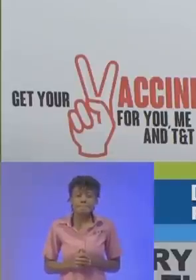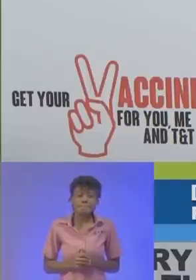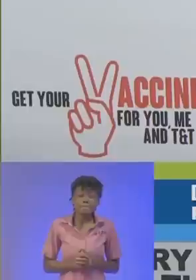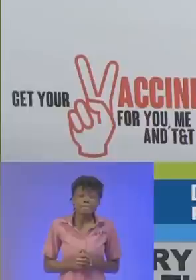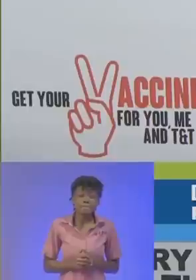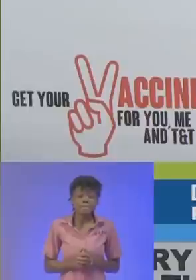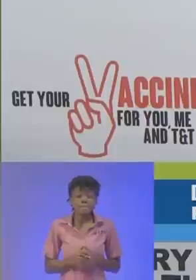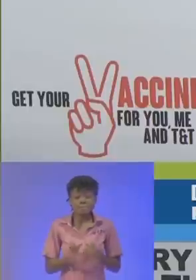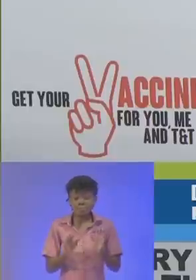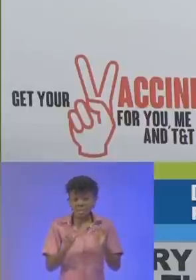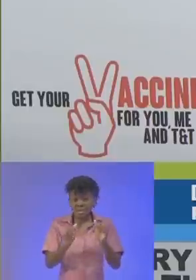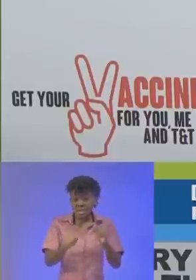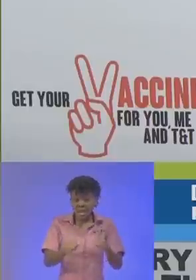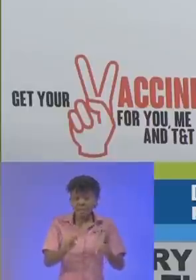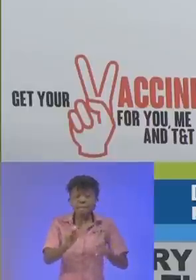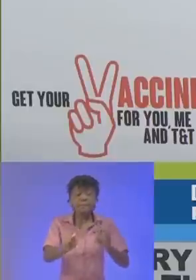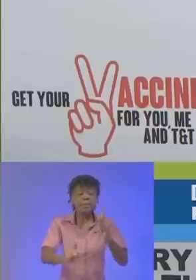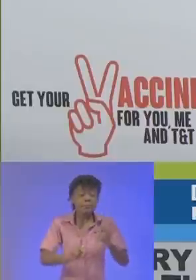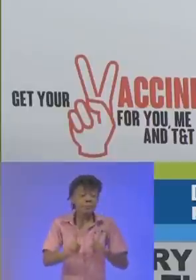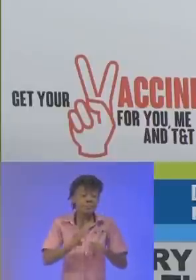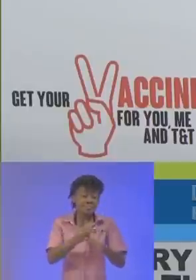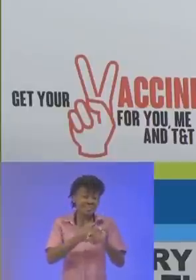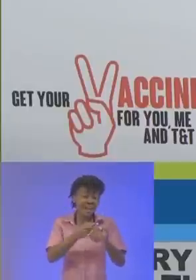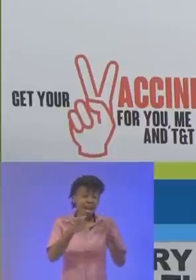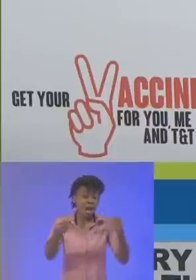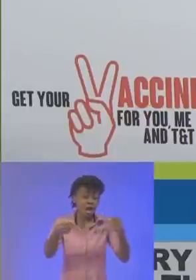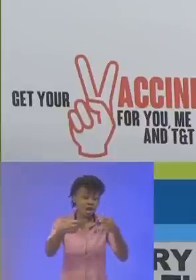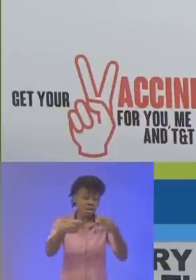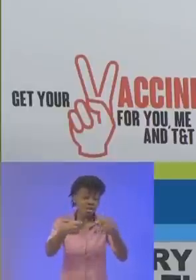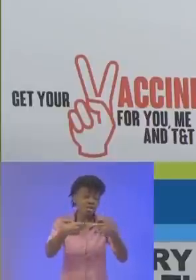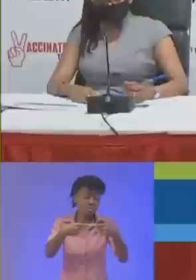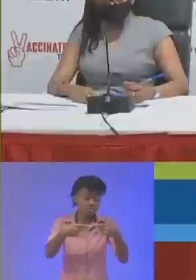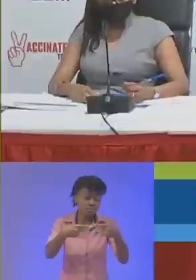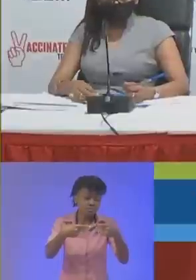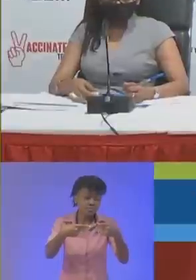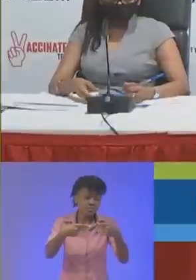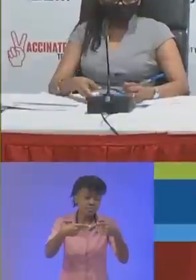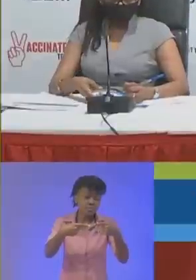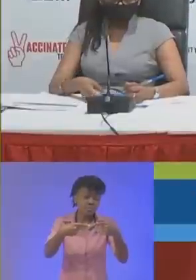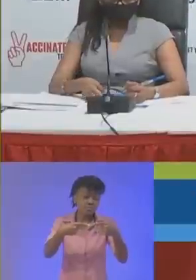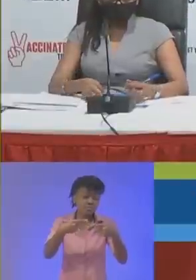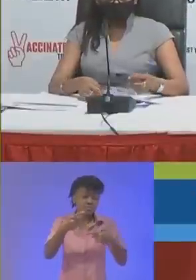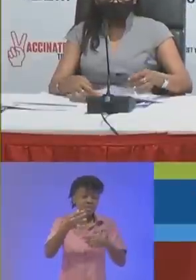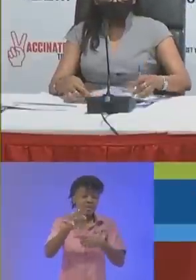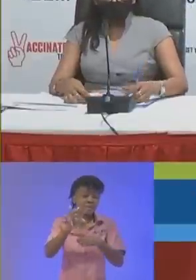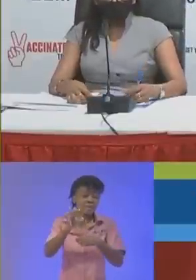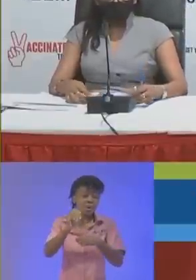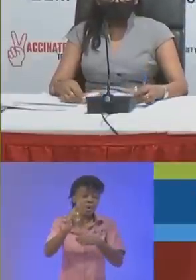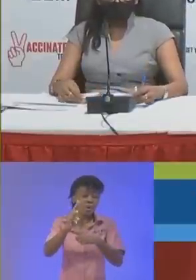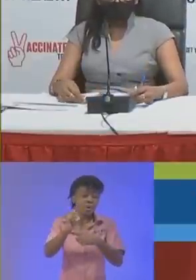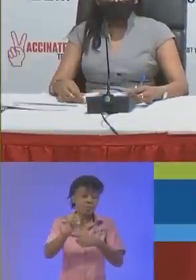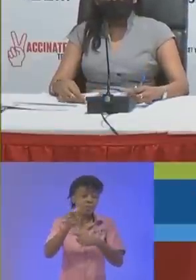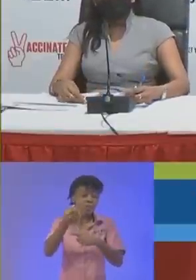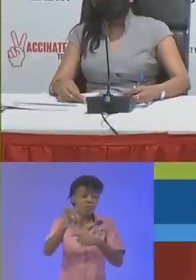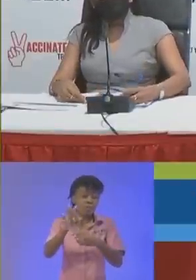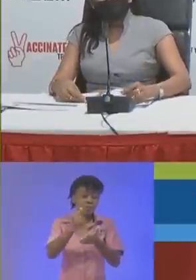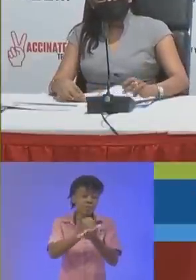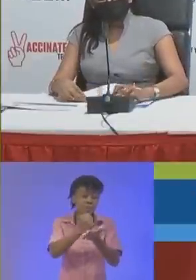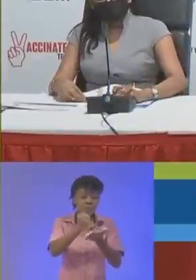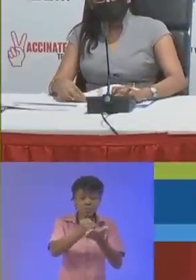their passport page with the biodata information. I'd like to now pass on to Grace for the discussion regarding the Pfizer vaccines, please.